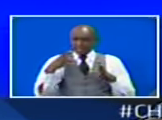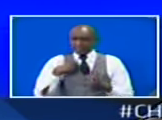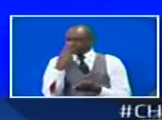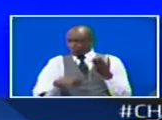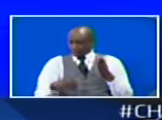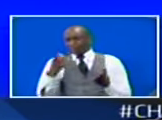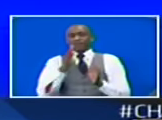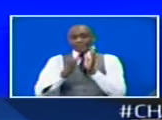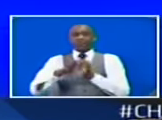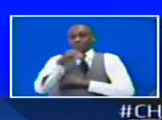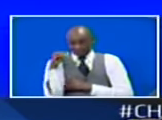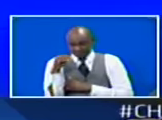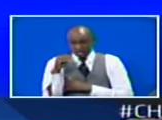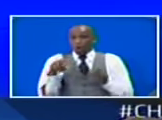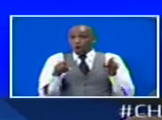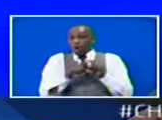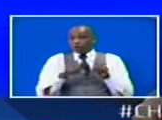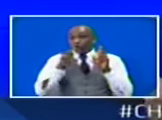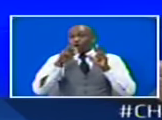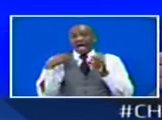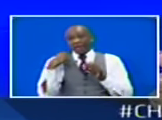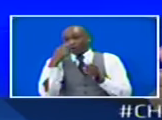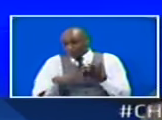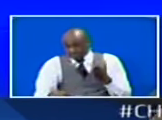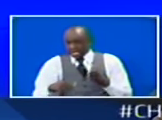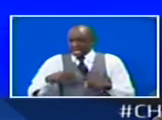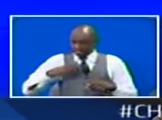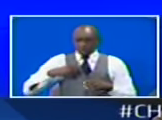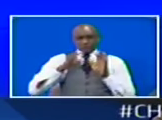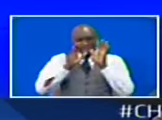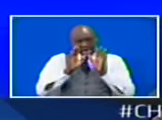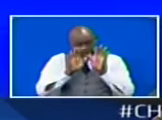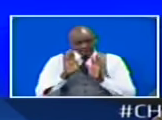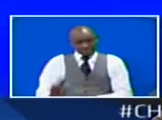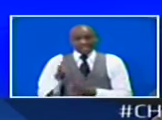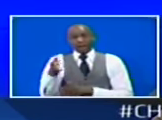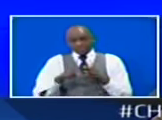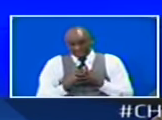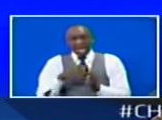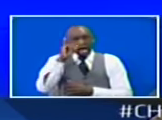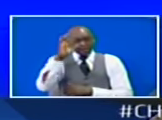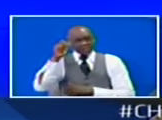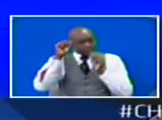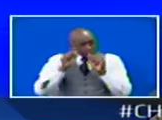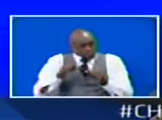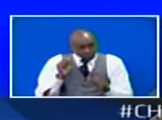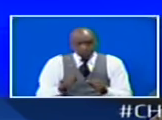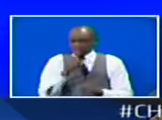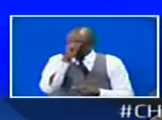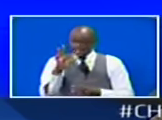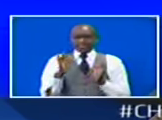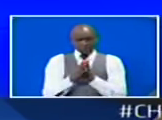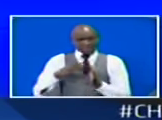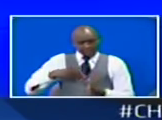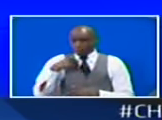of rigging. There was also the talk of the official campaign period. Is IEBC able to crack the whip on aspirants